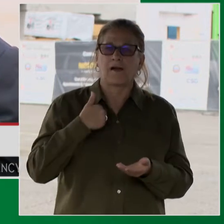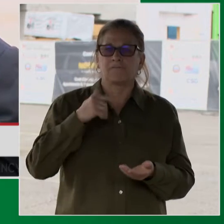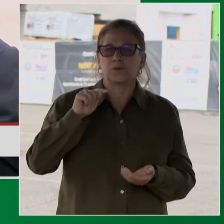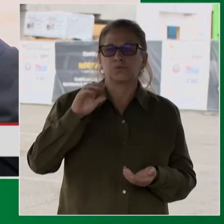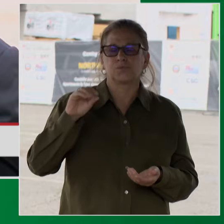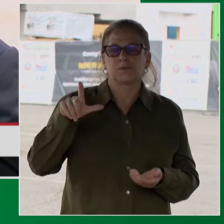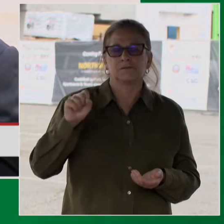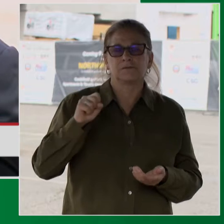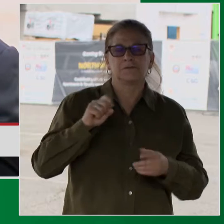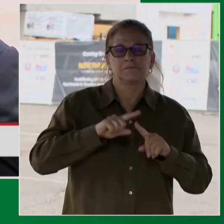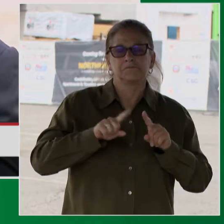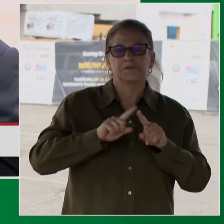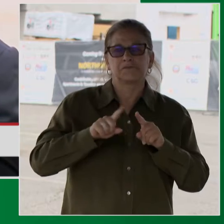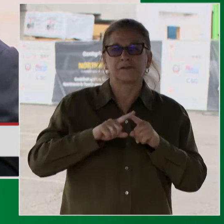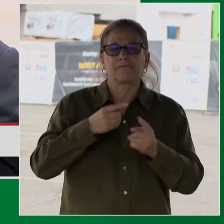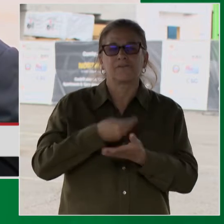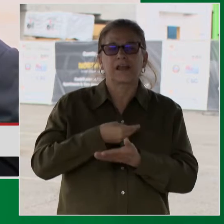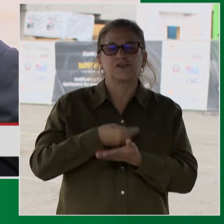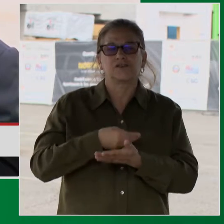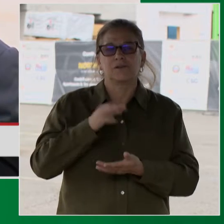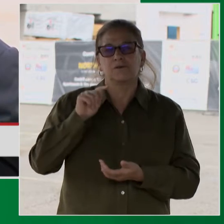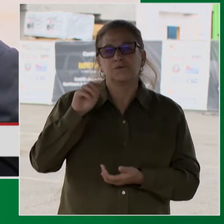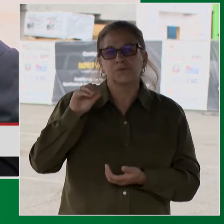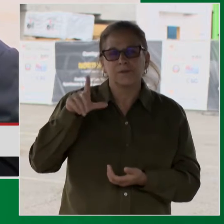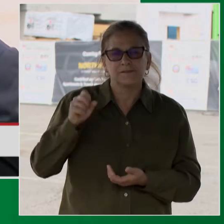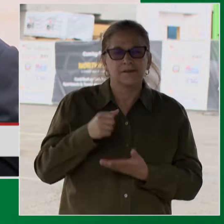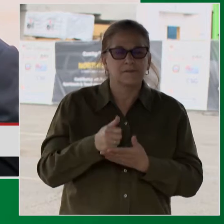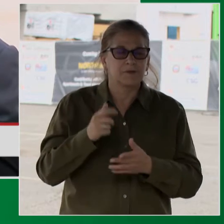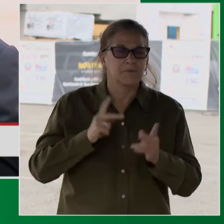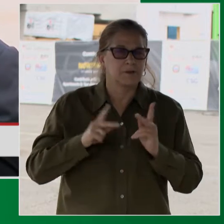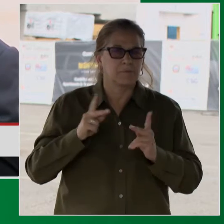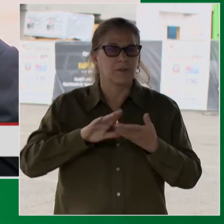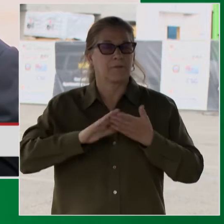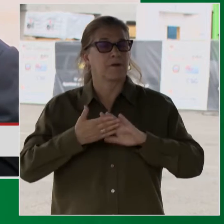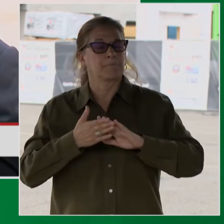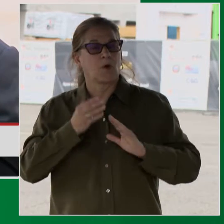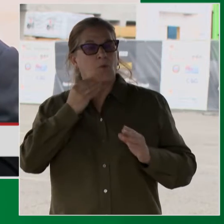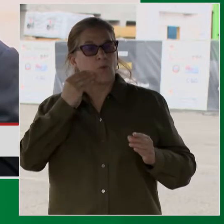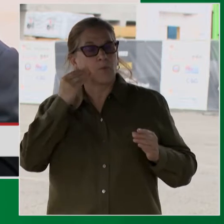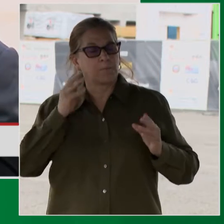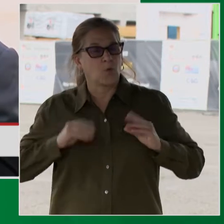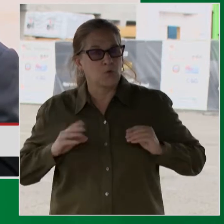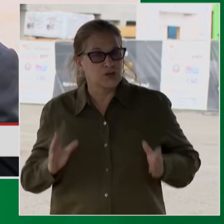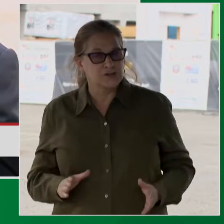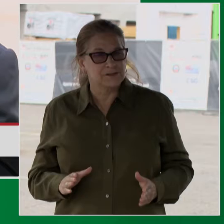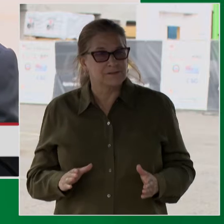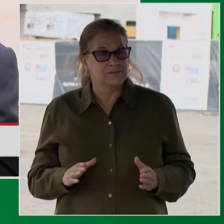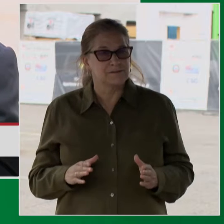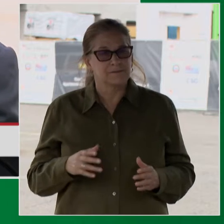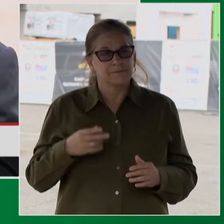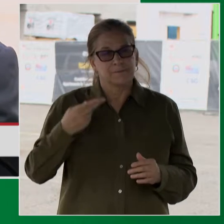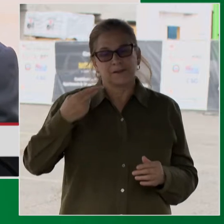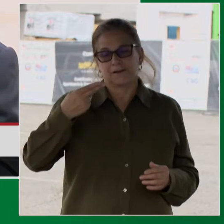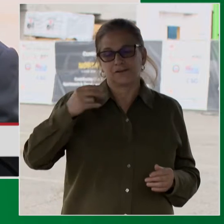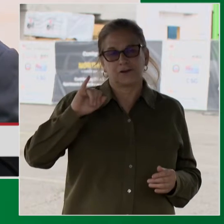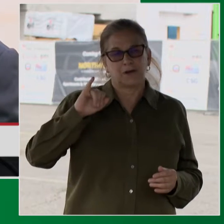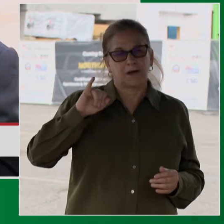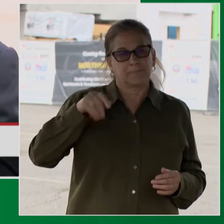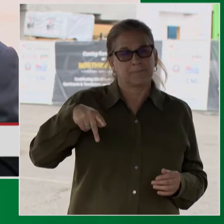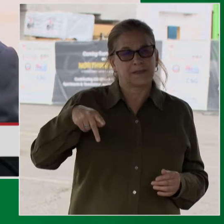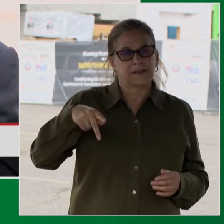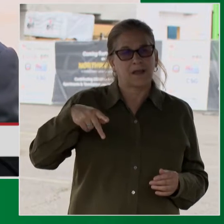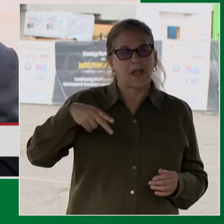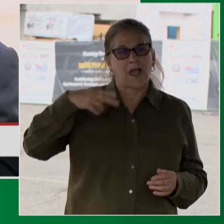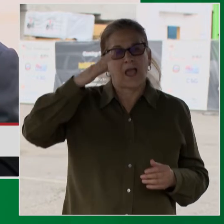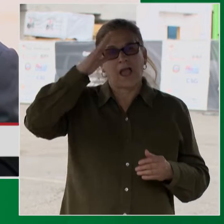do consistent with the mayor's goals and objective around home ownership is through our HIP platform, our housing investments platform, where we've been creating some